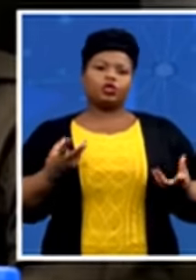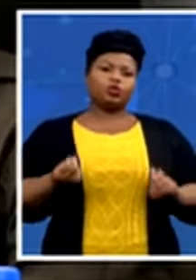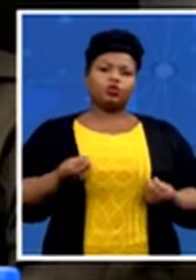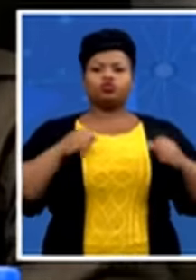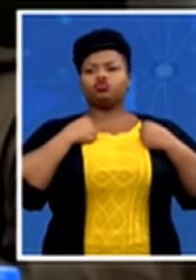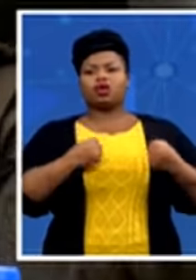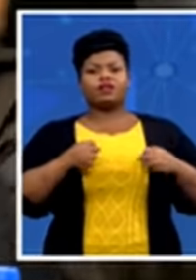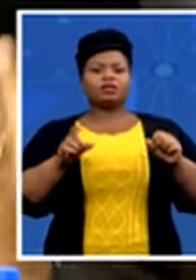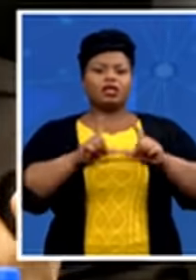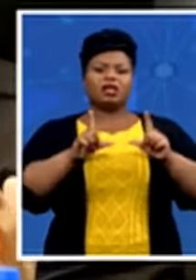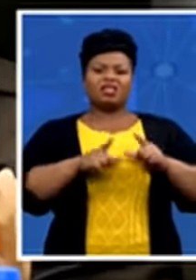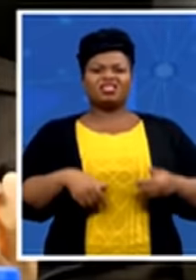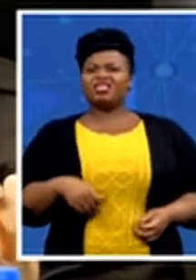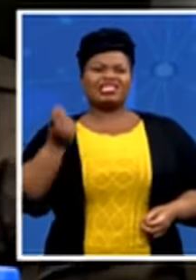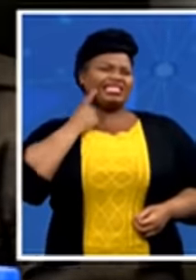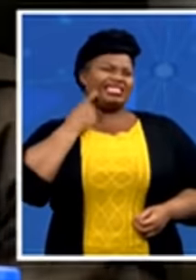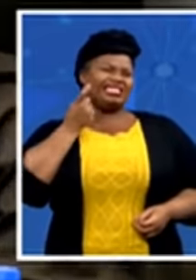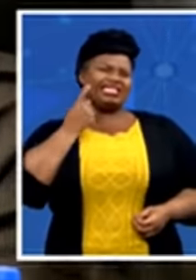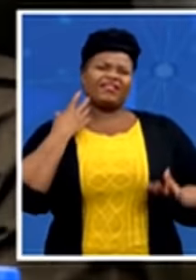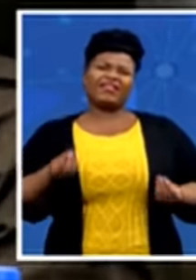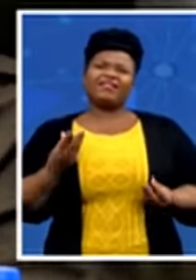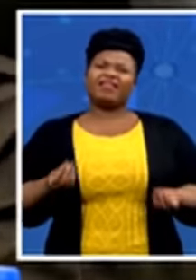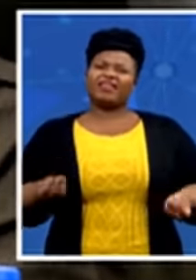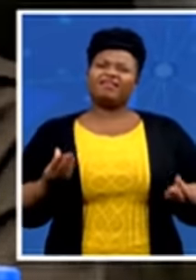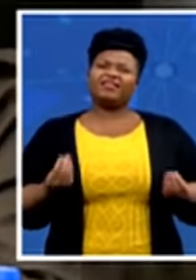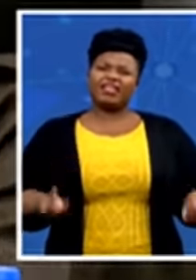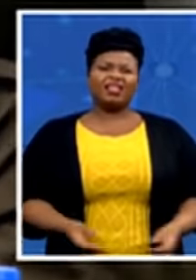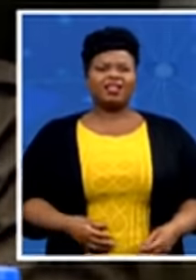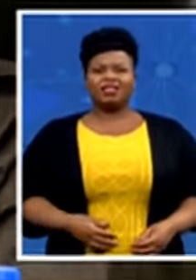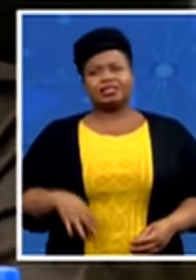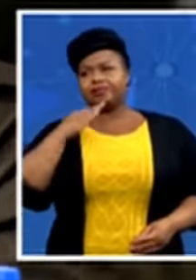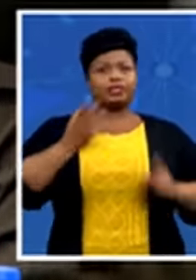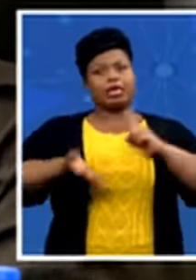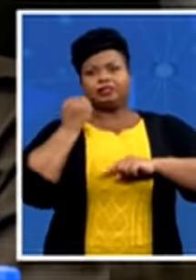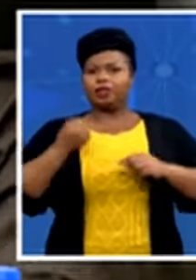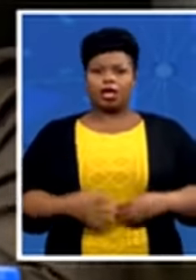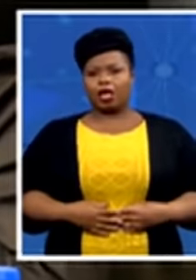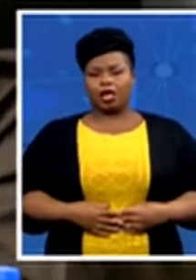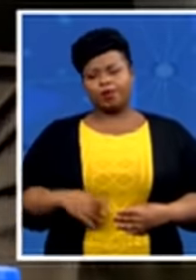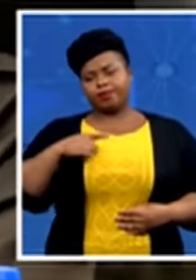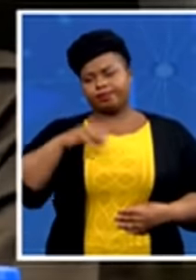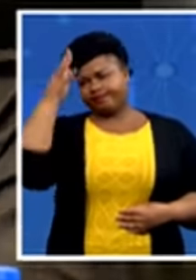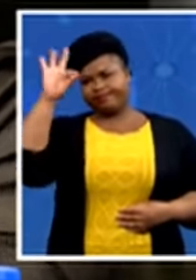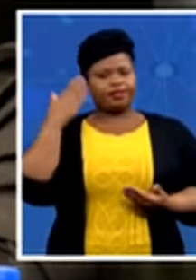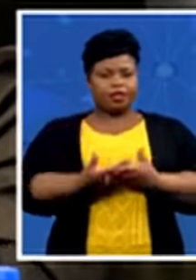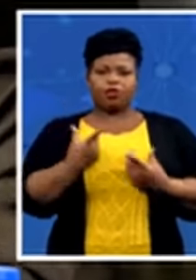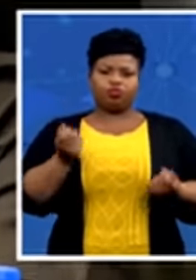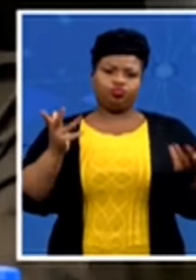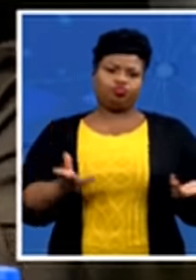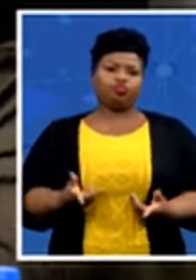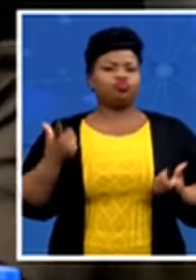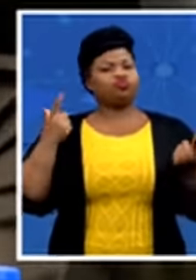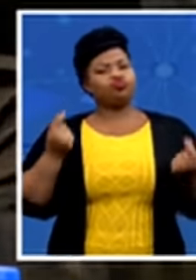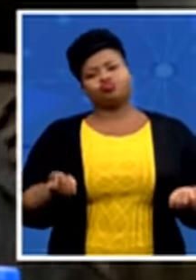flays. It's not victory. It's something that government can do, and we're doing, and cabinet endorse, and